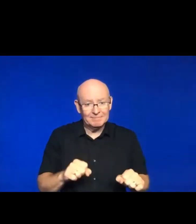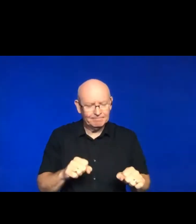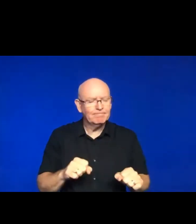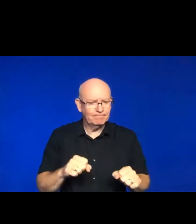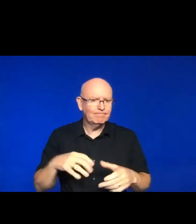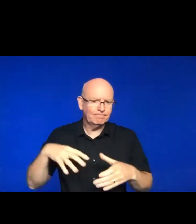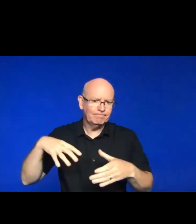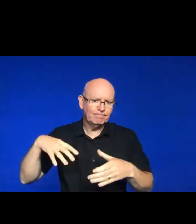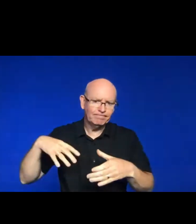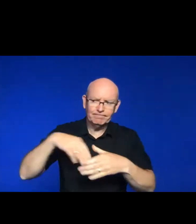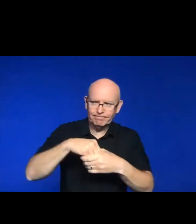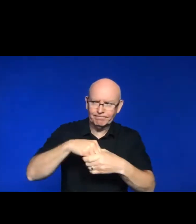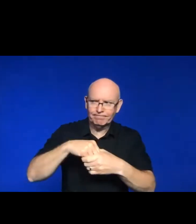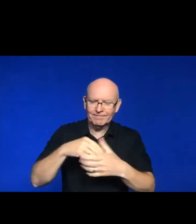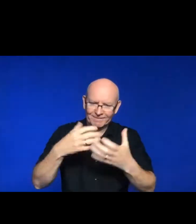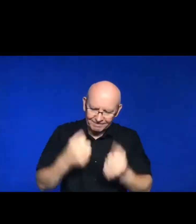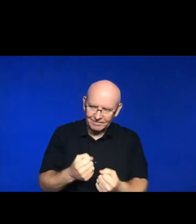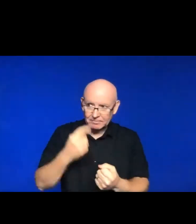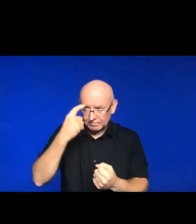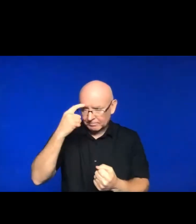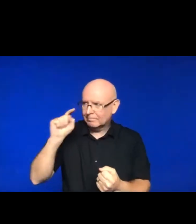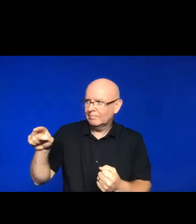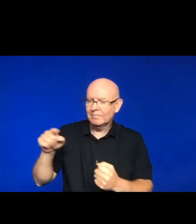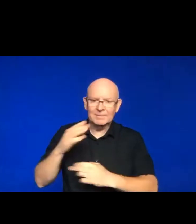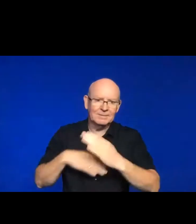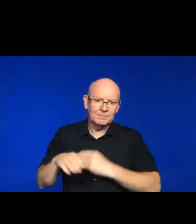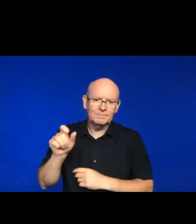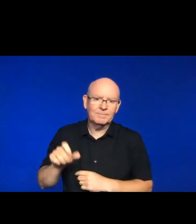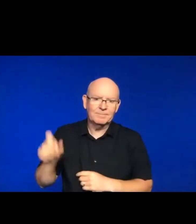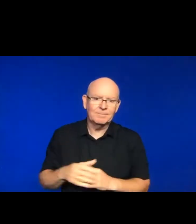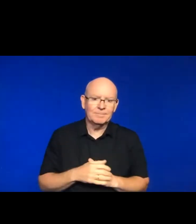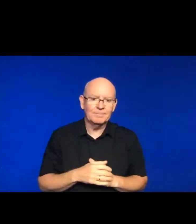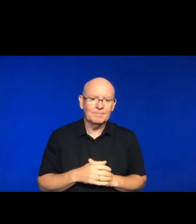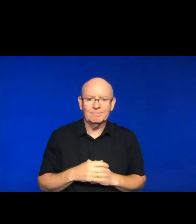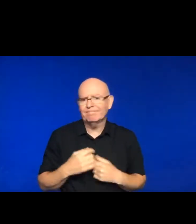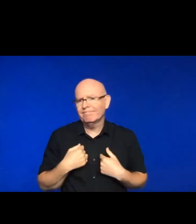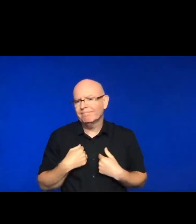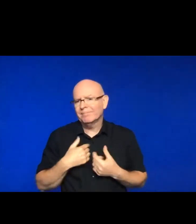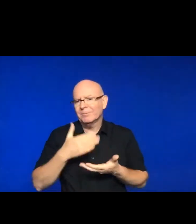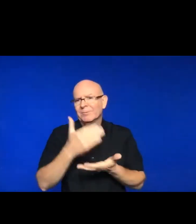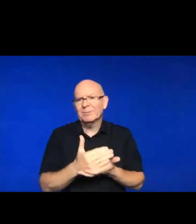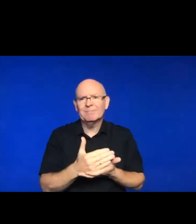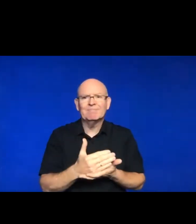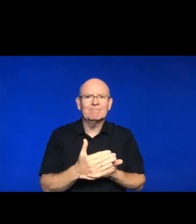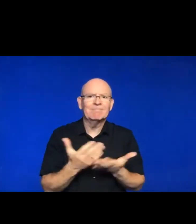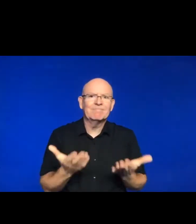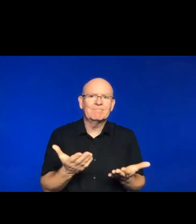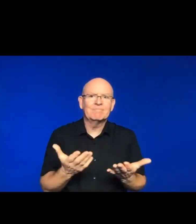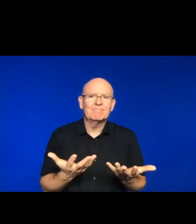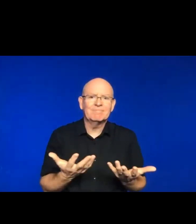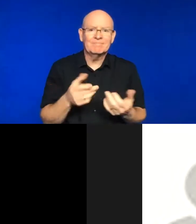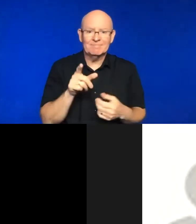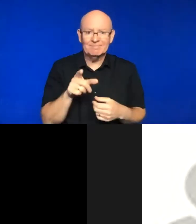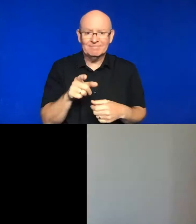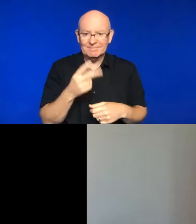this point because I realized that it is almost the time